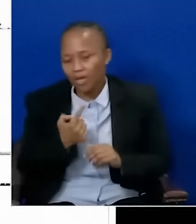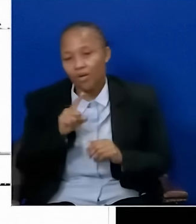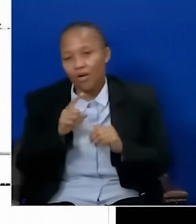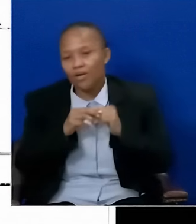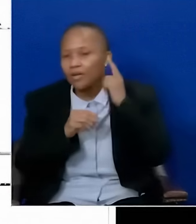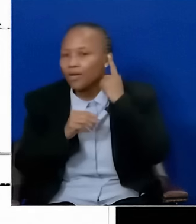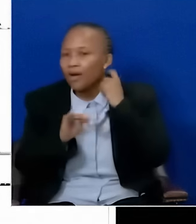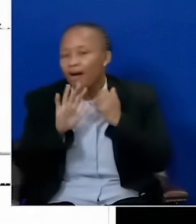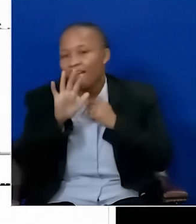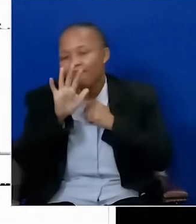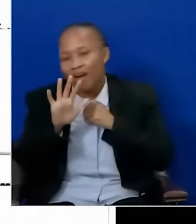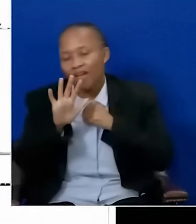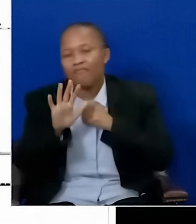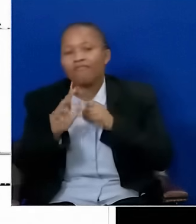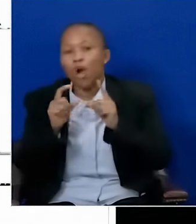core were received.